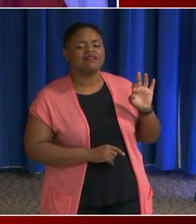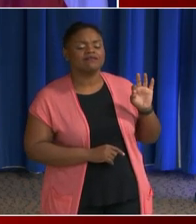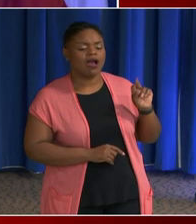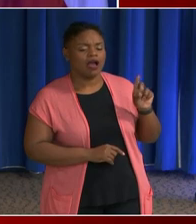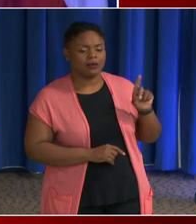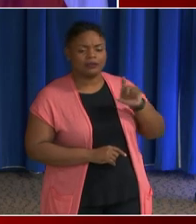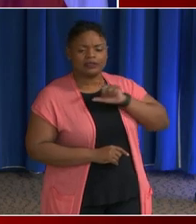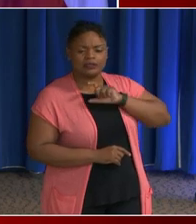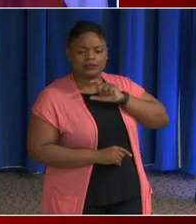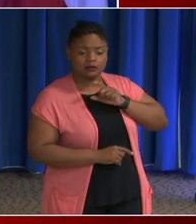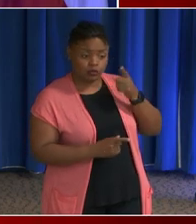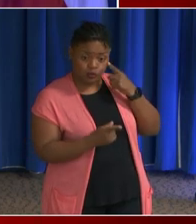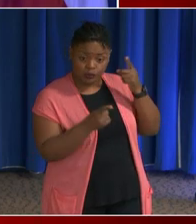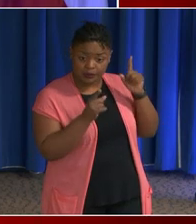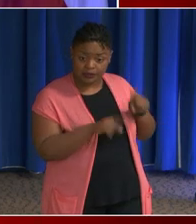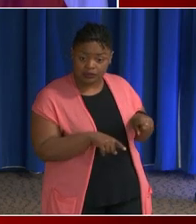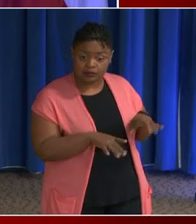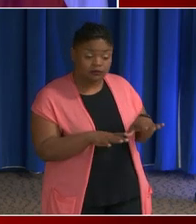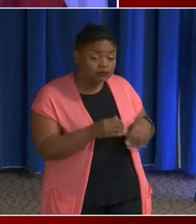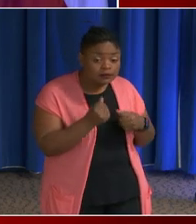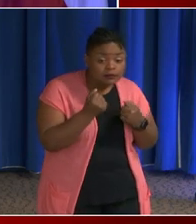there's any value to kind of starting that discussion?